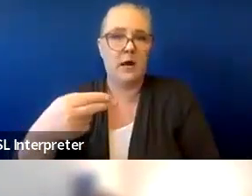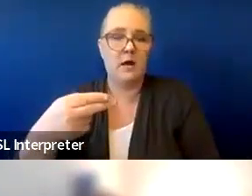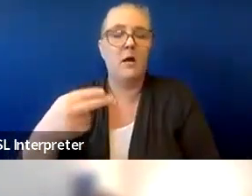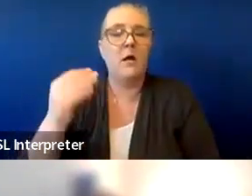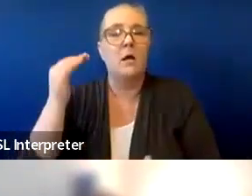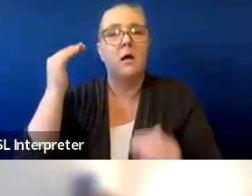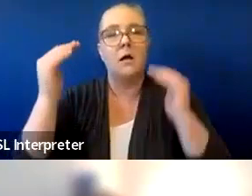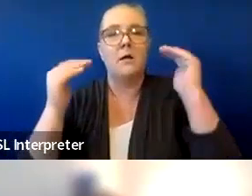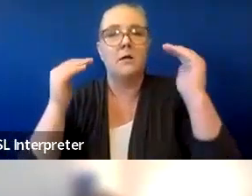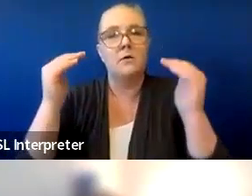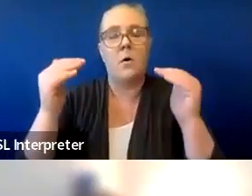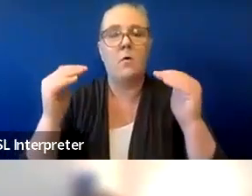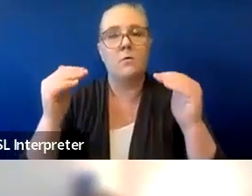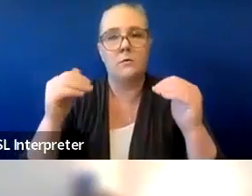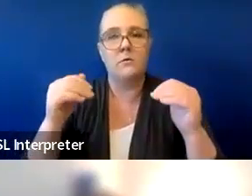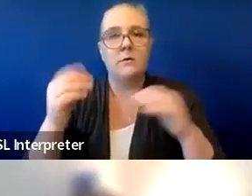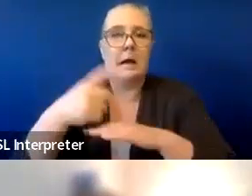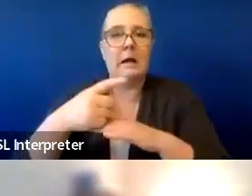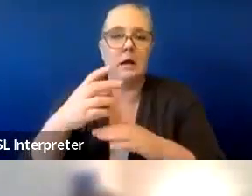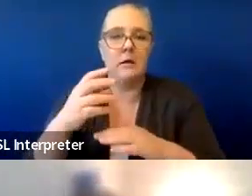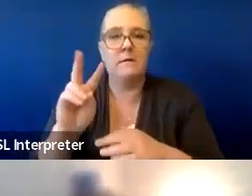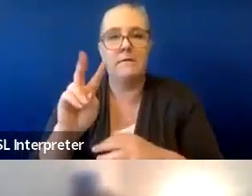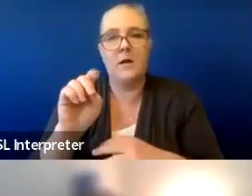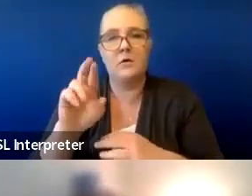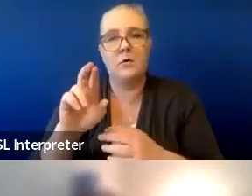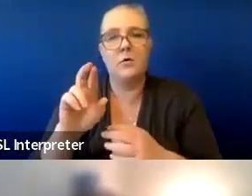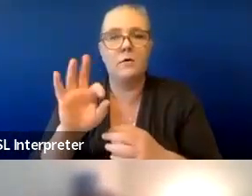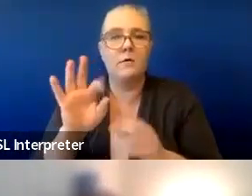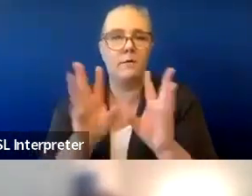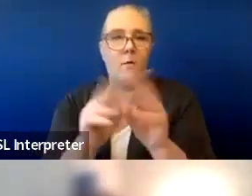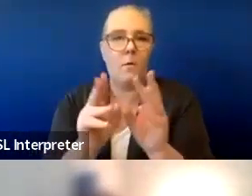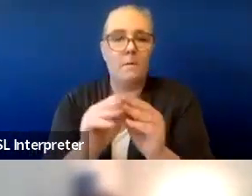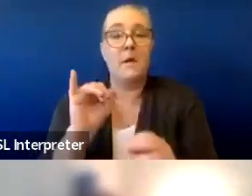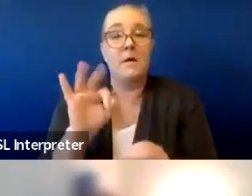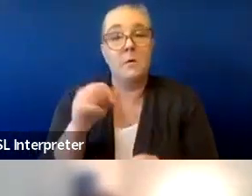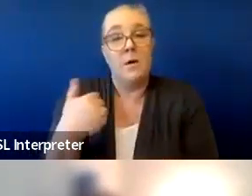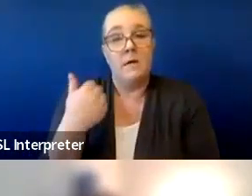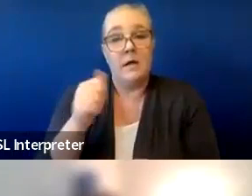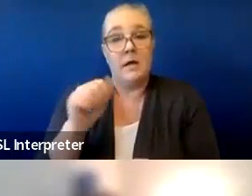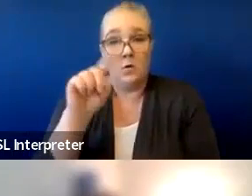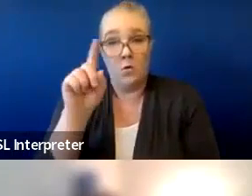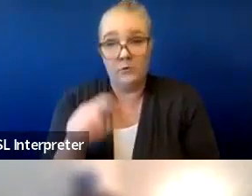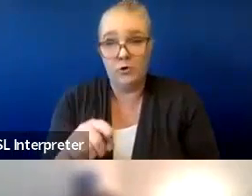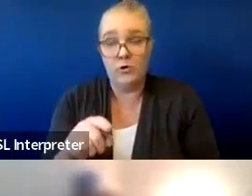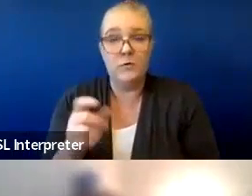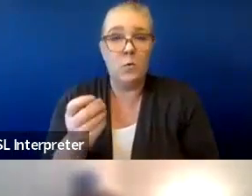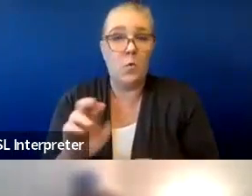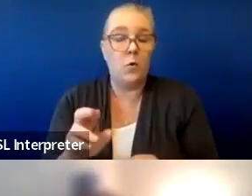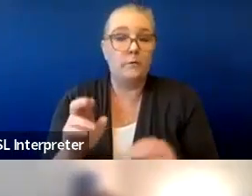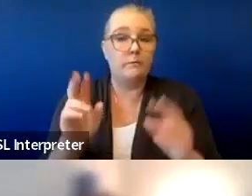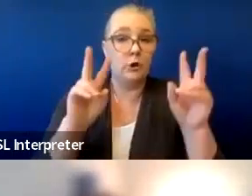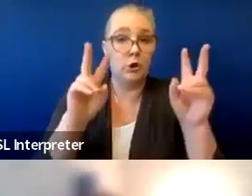and Employment Program Vendor Forum, and I will actually put in the chat. So if you guys have any questions, any topics that you'd like to